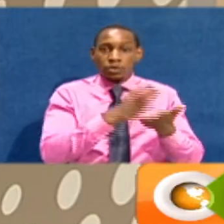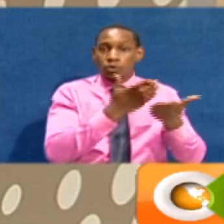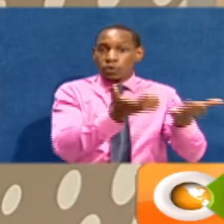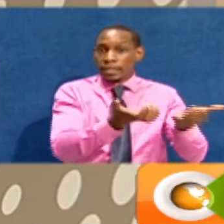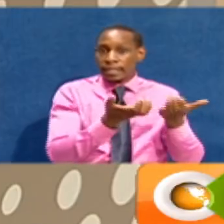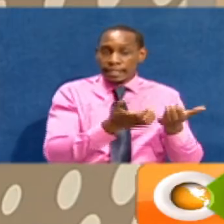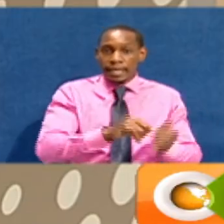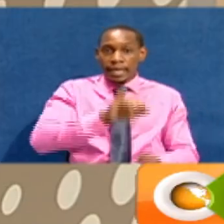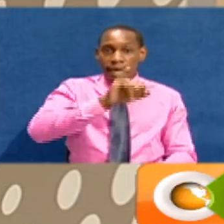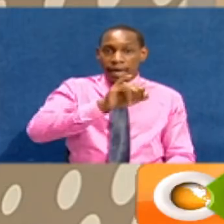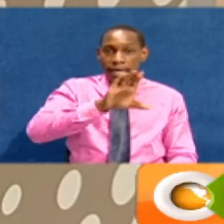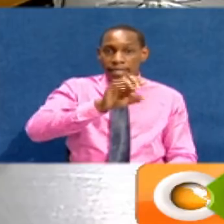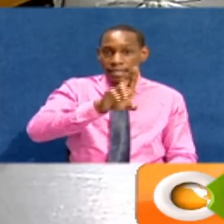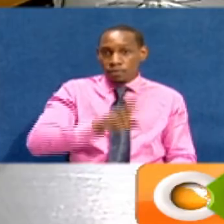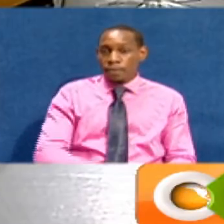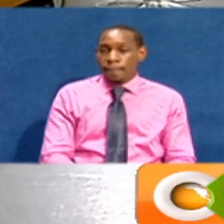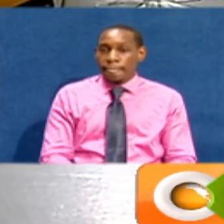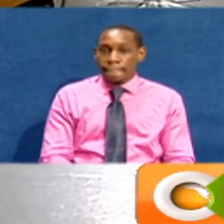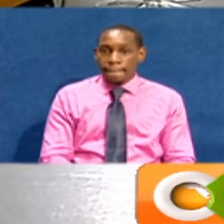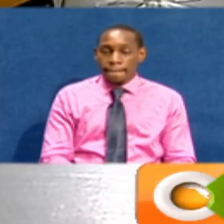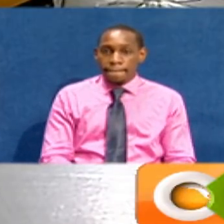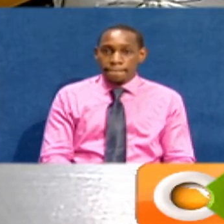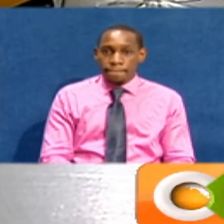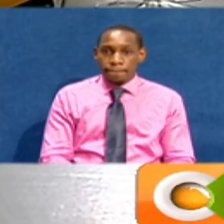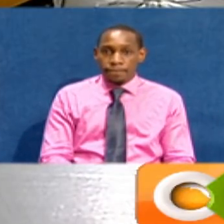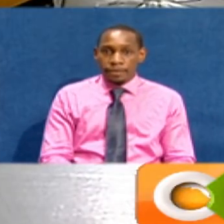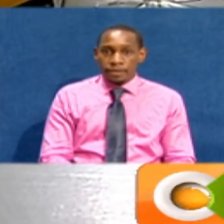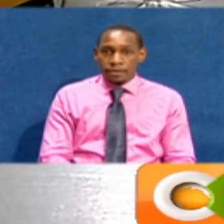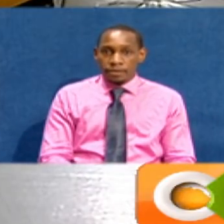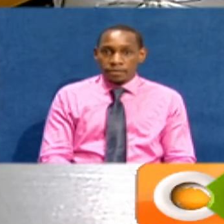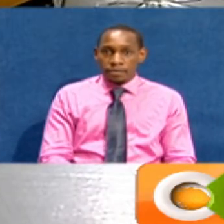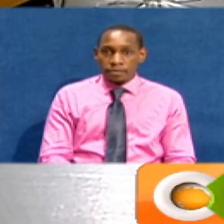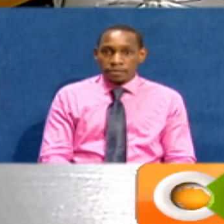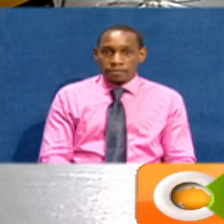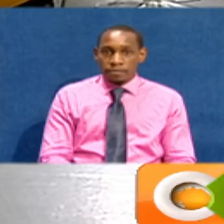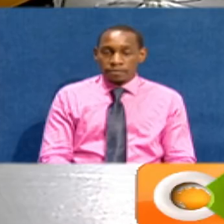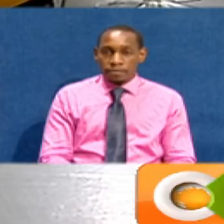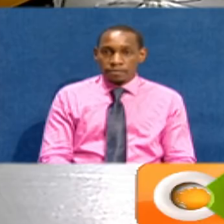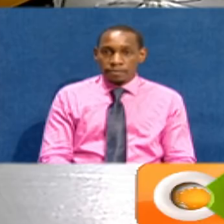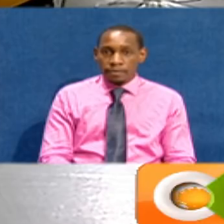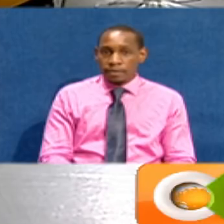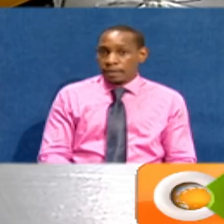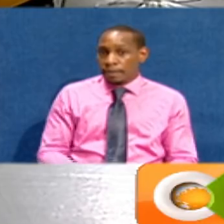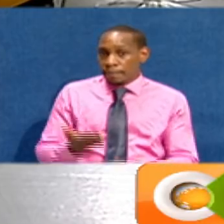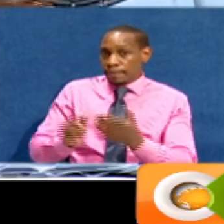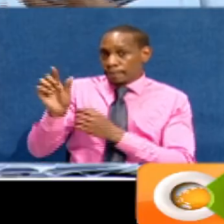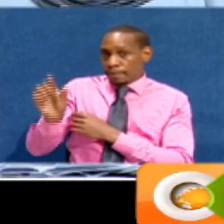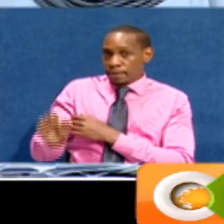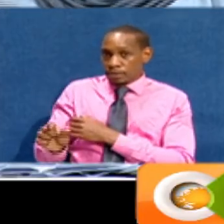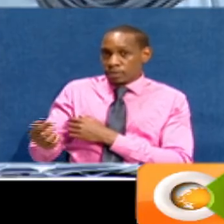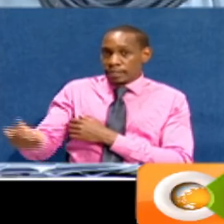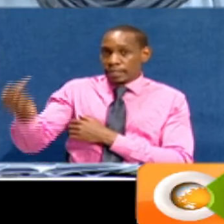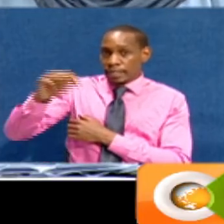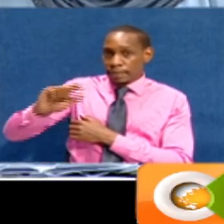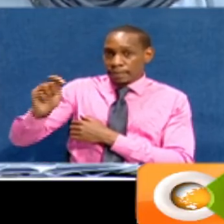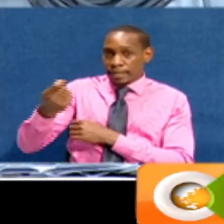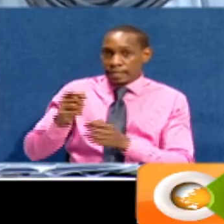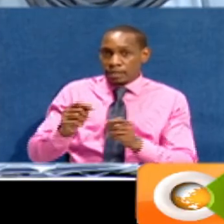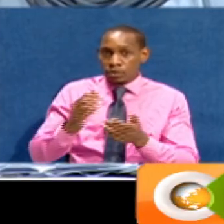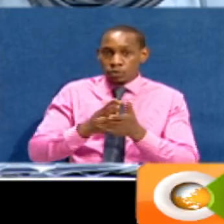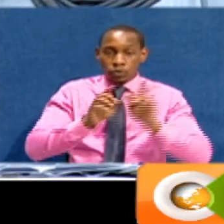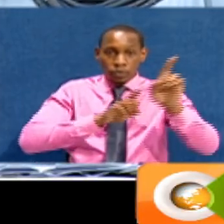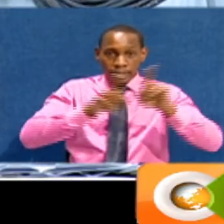would require intensive care. And speaking of following up on how someone maybe who's tested positive, or someone who has arrived in the country and all that, I